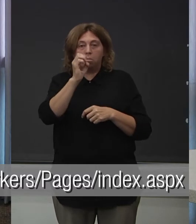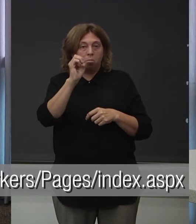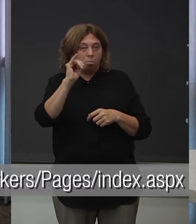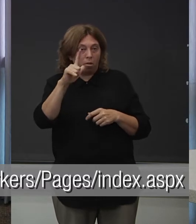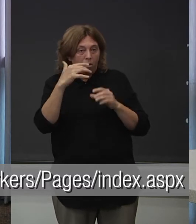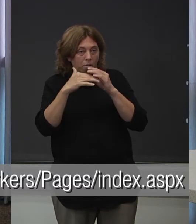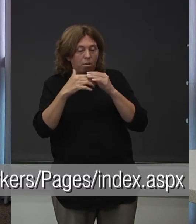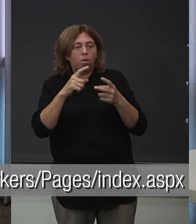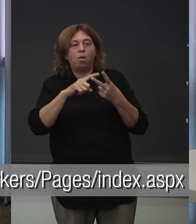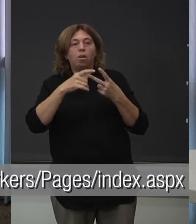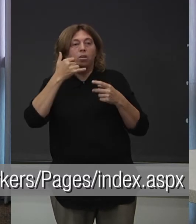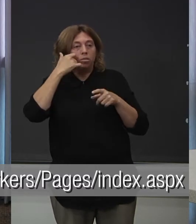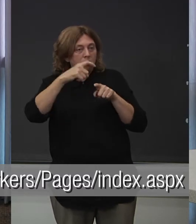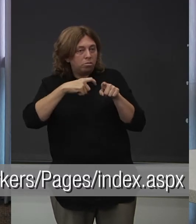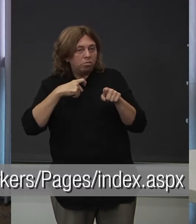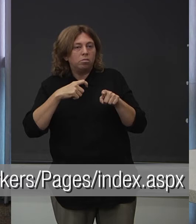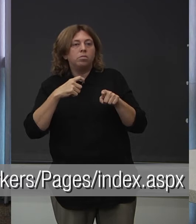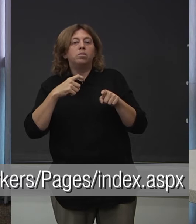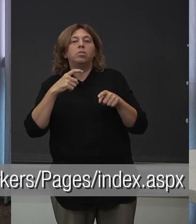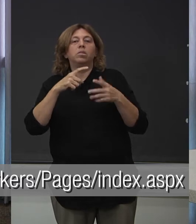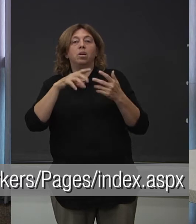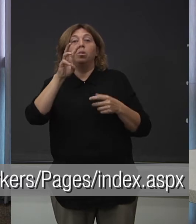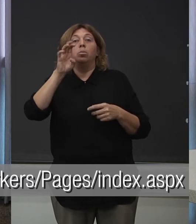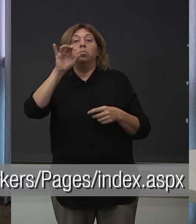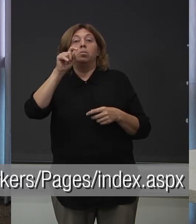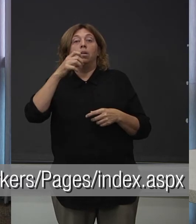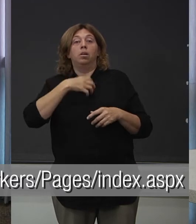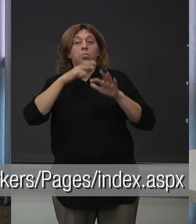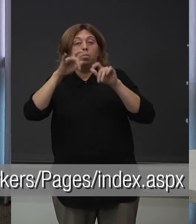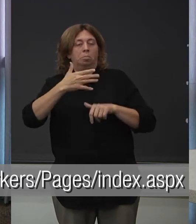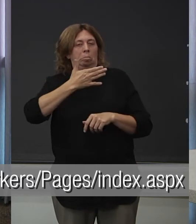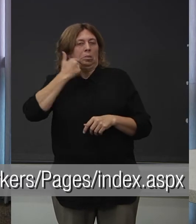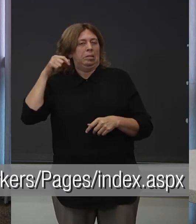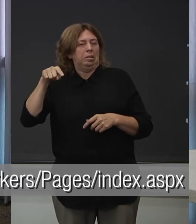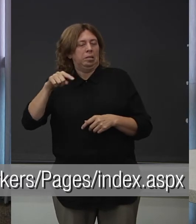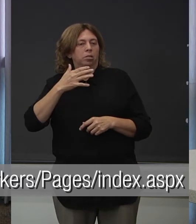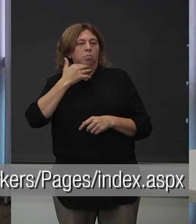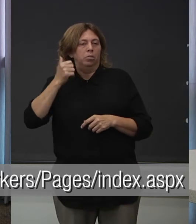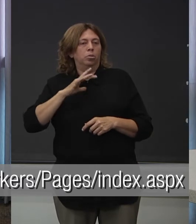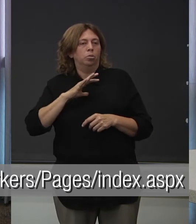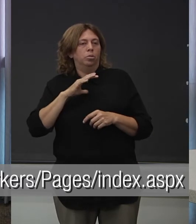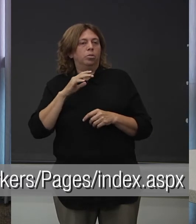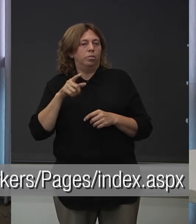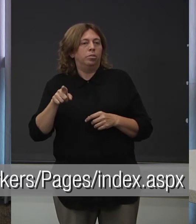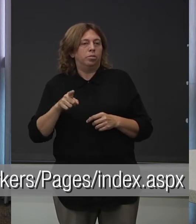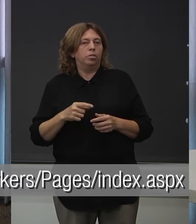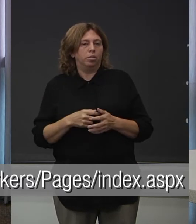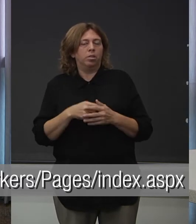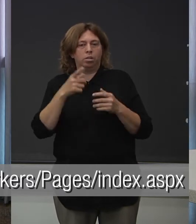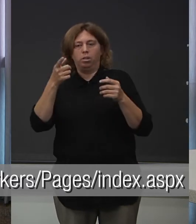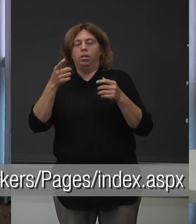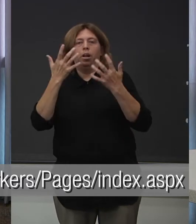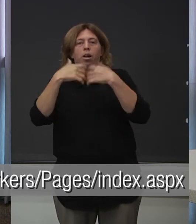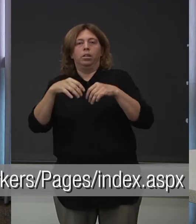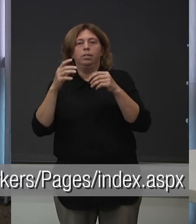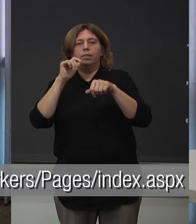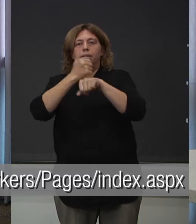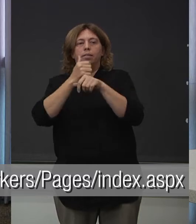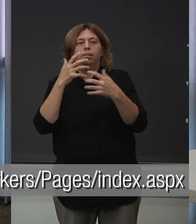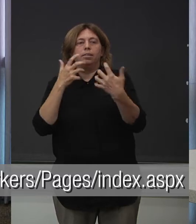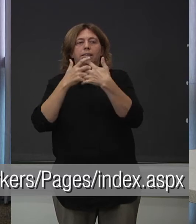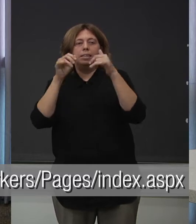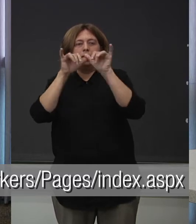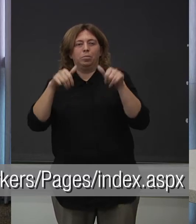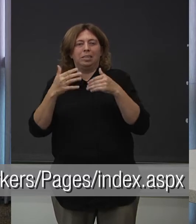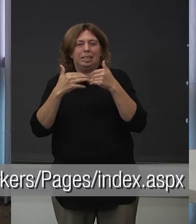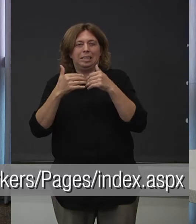page. It handles our time more efficiently and actually allows us to make sure that we get the details we need. You do not have to give your